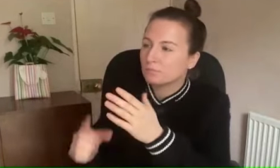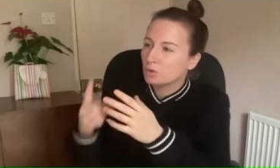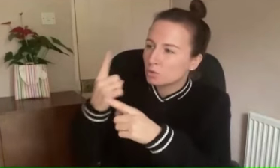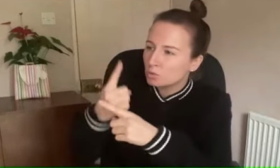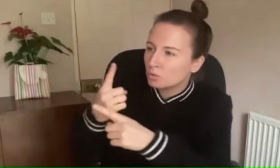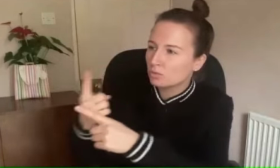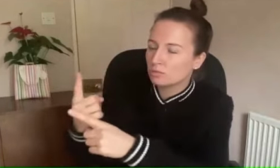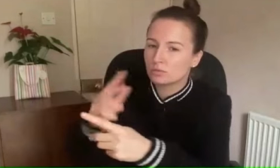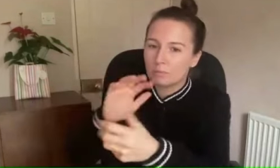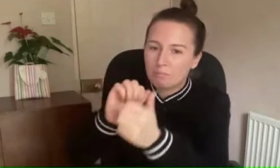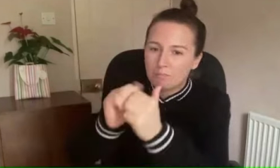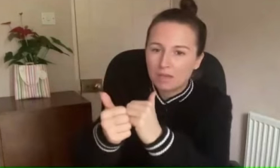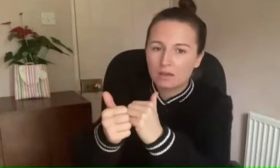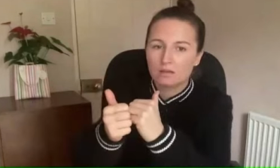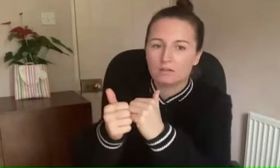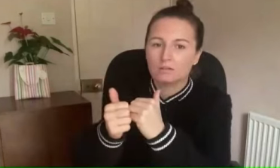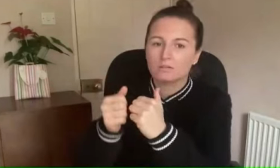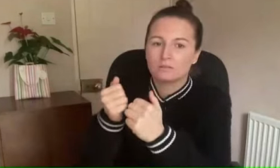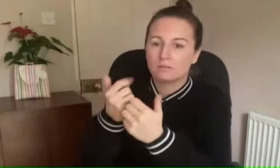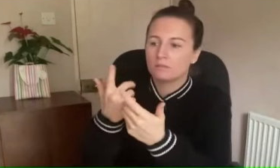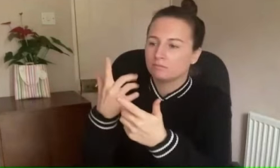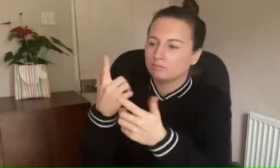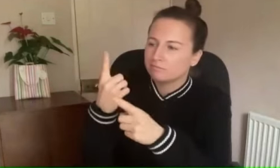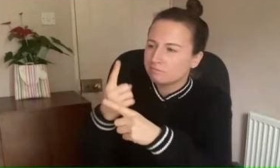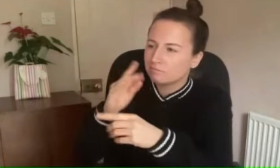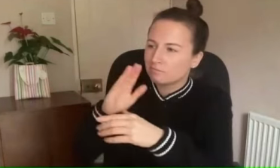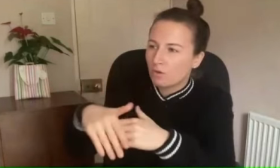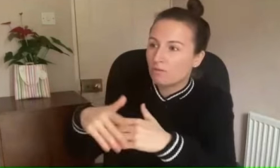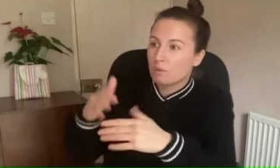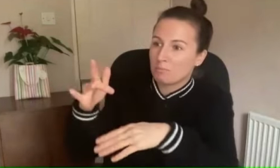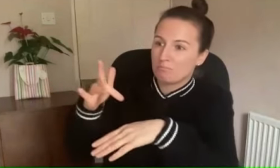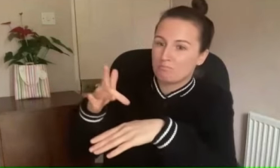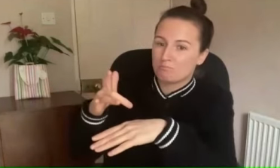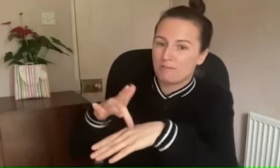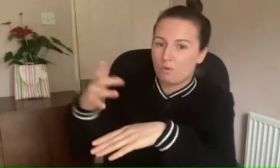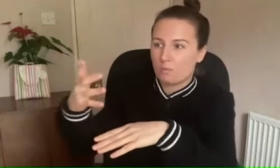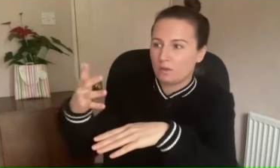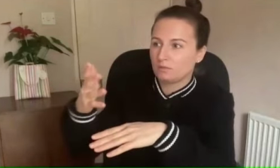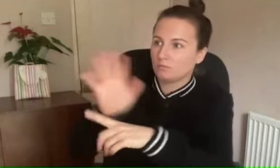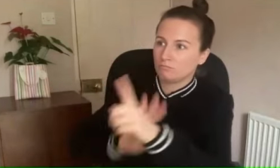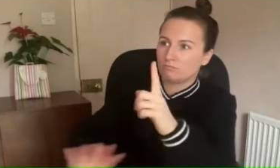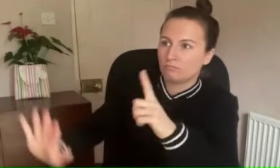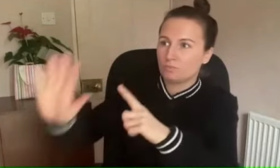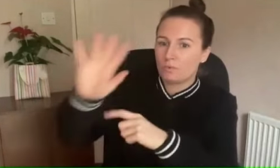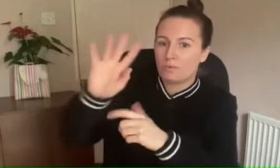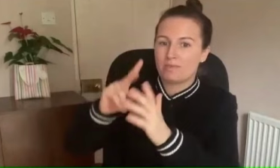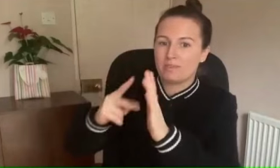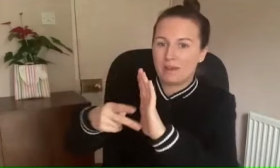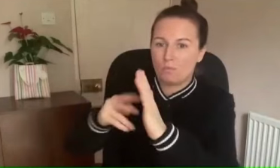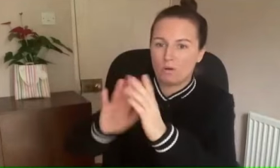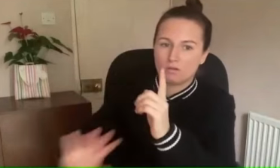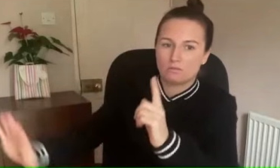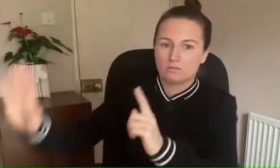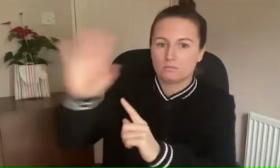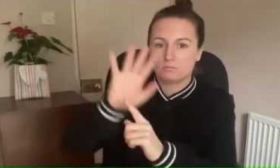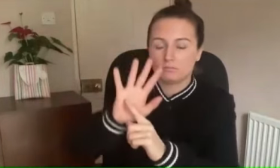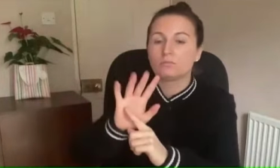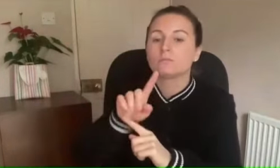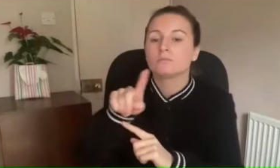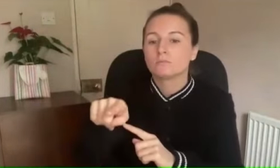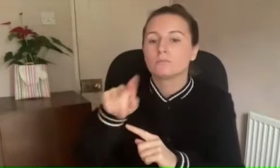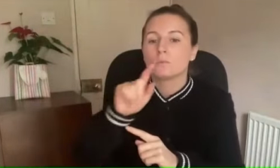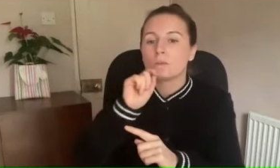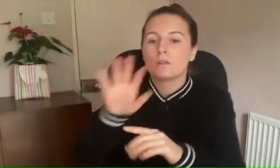to build a broad conversation about performance across the Hub network. There will be benchmarking sessions in May this